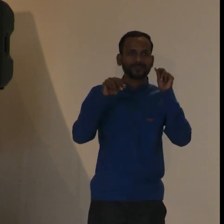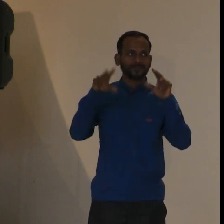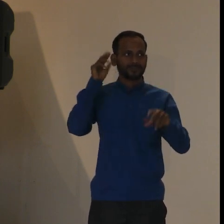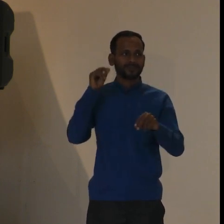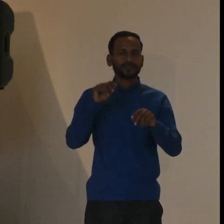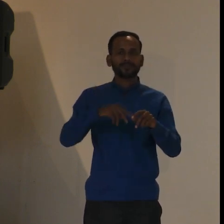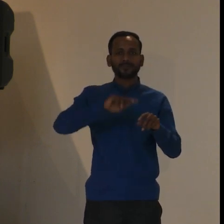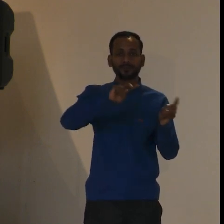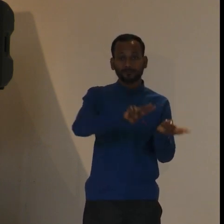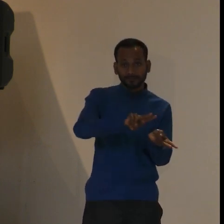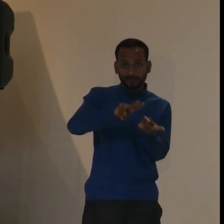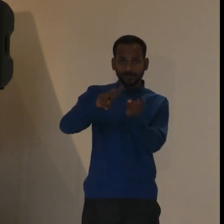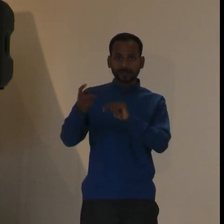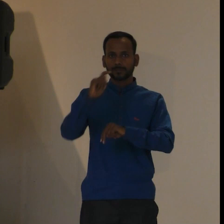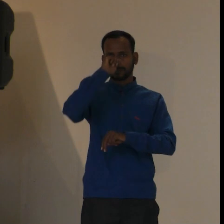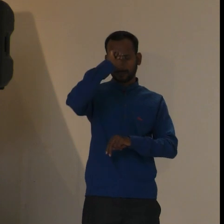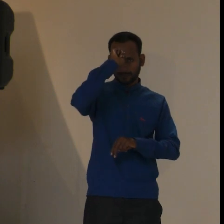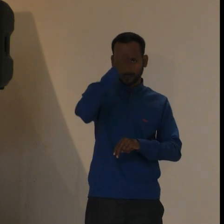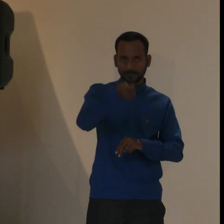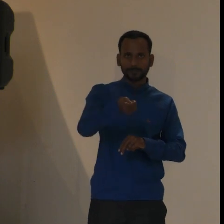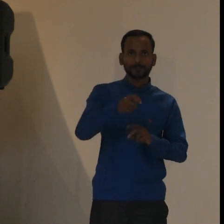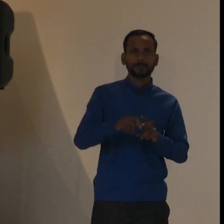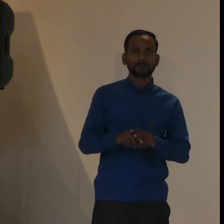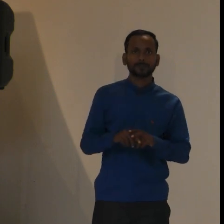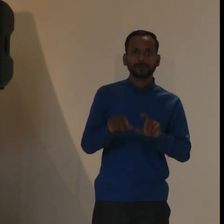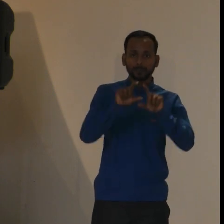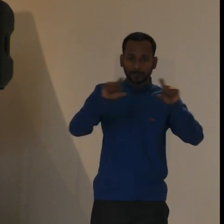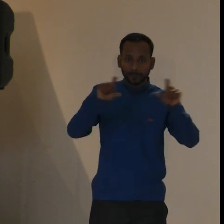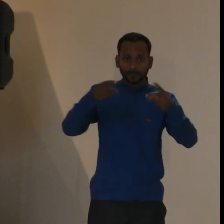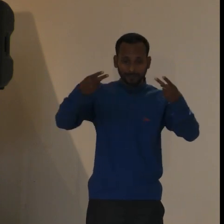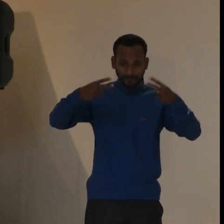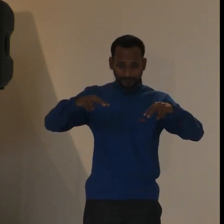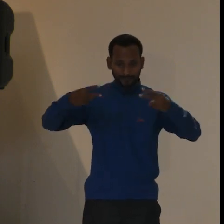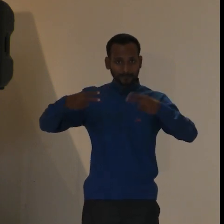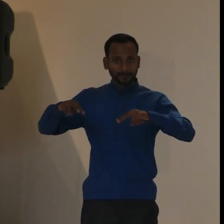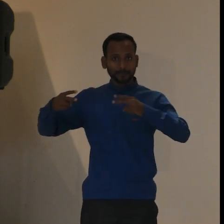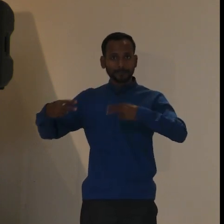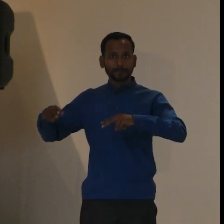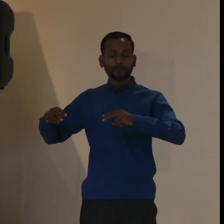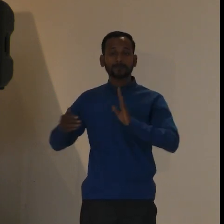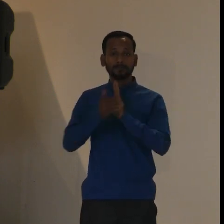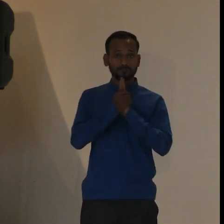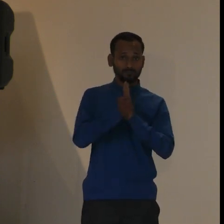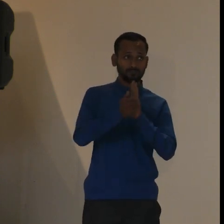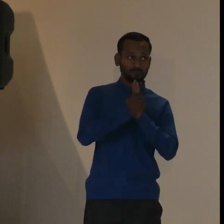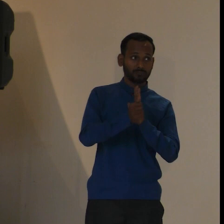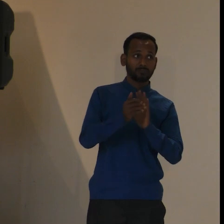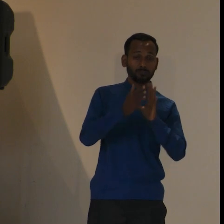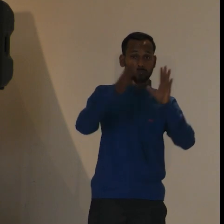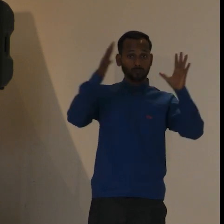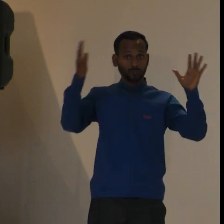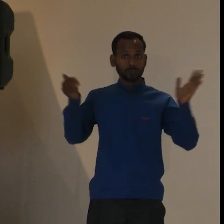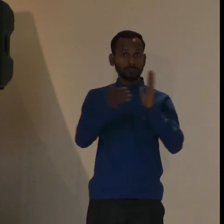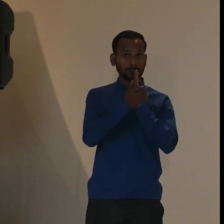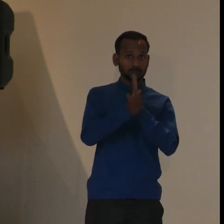into English. And so translating them takes a lot of skills that currently we